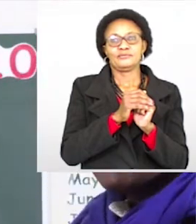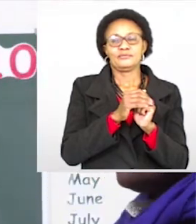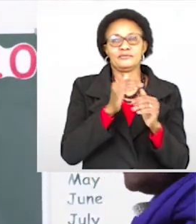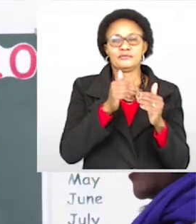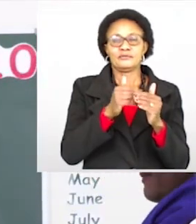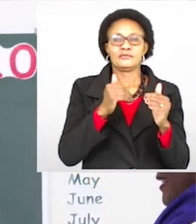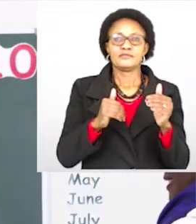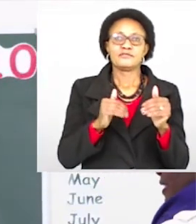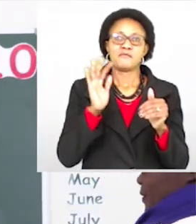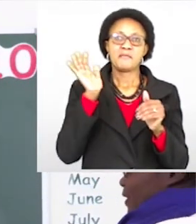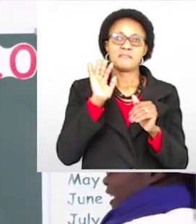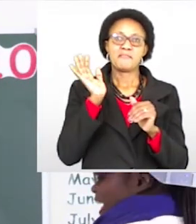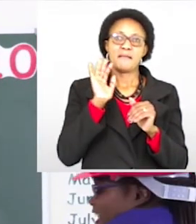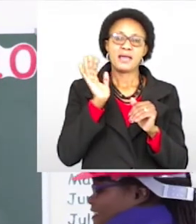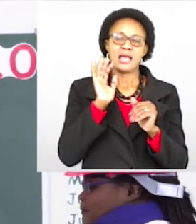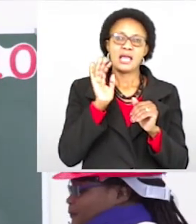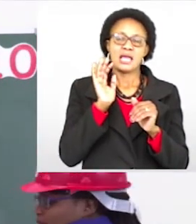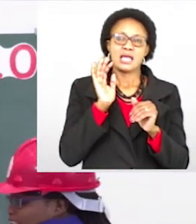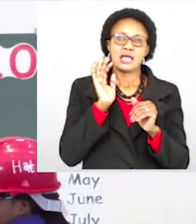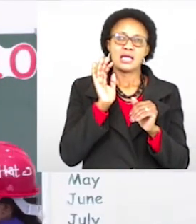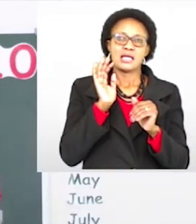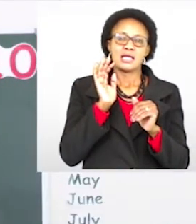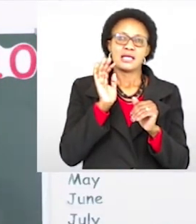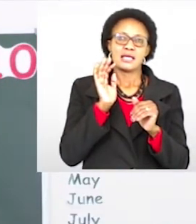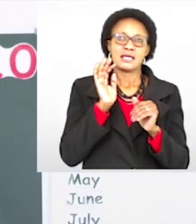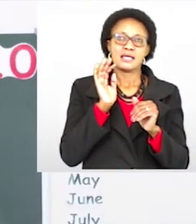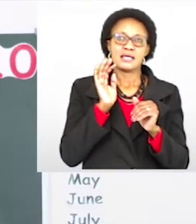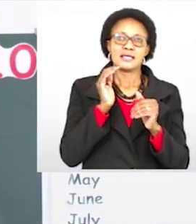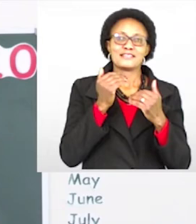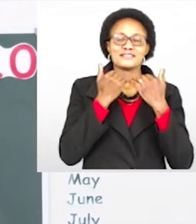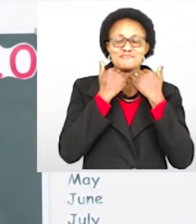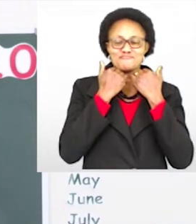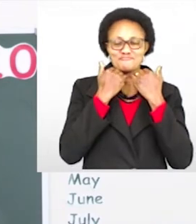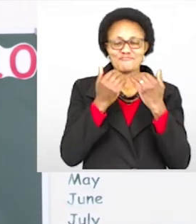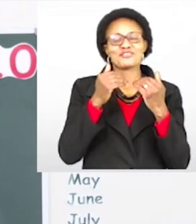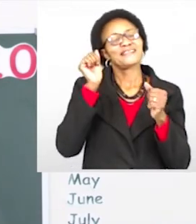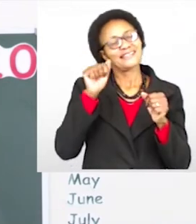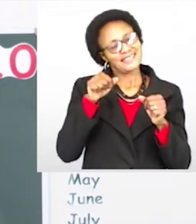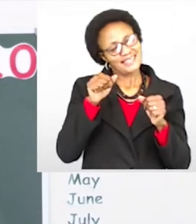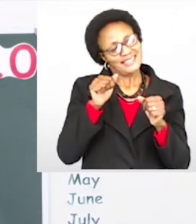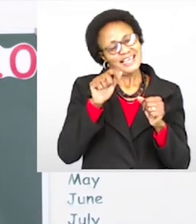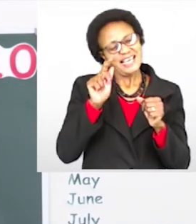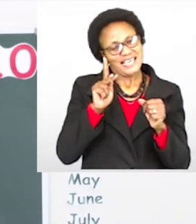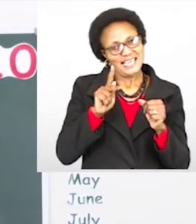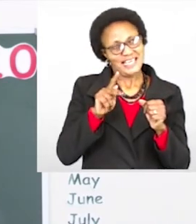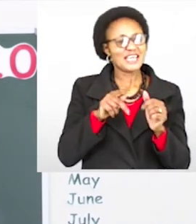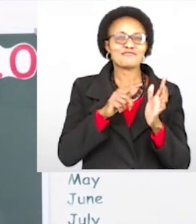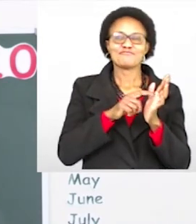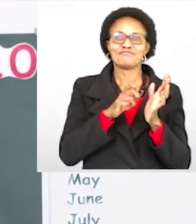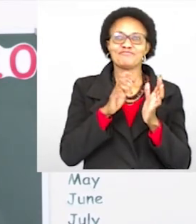before we say goodbye, my dear children, it is important that we sanitize our hands. So please take